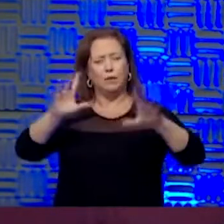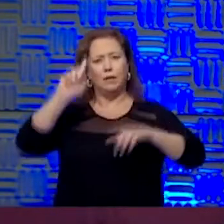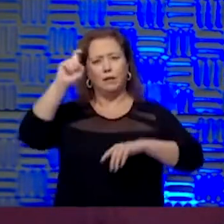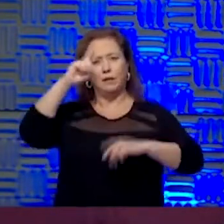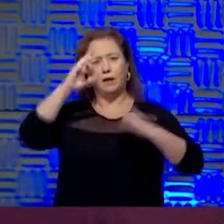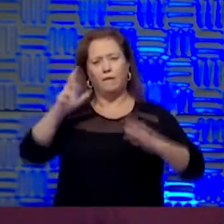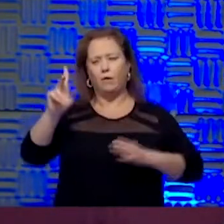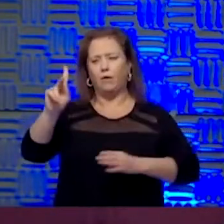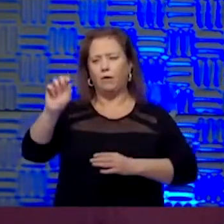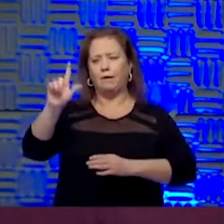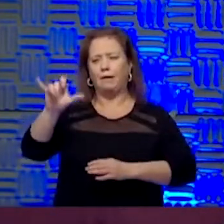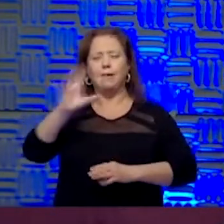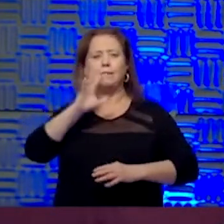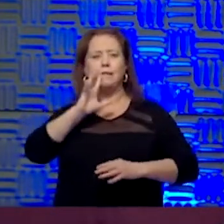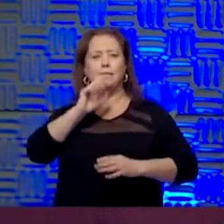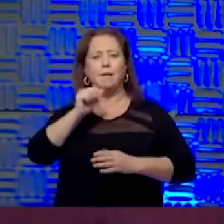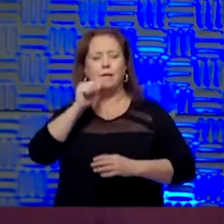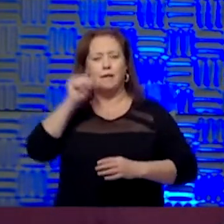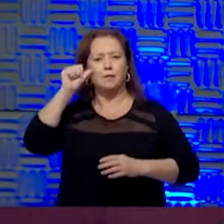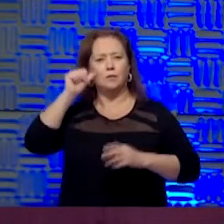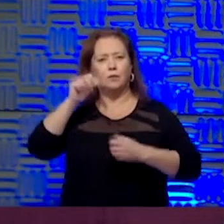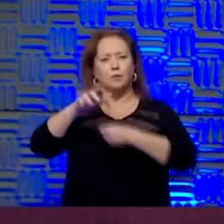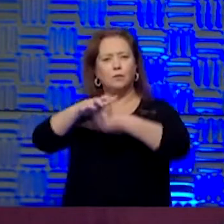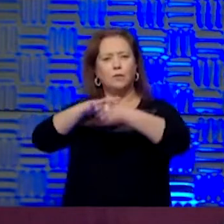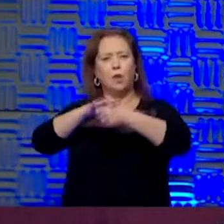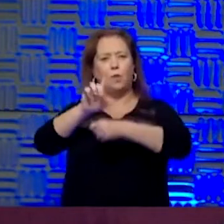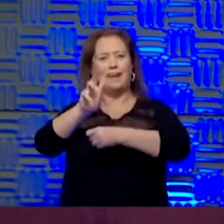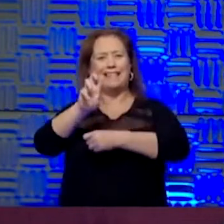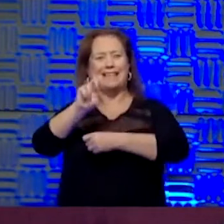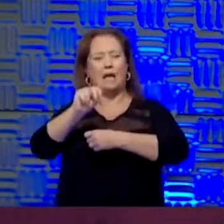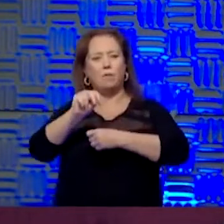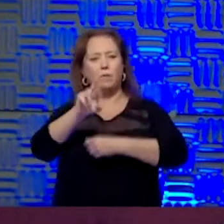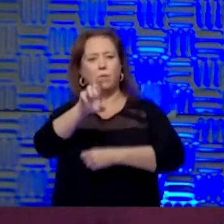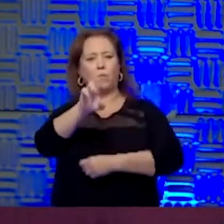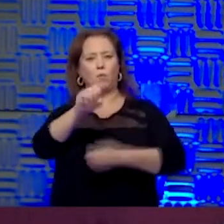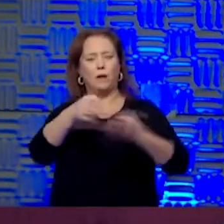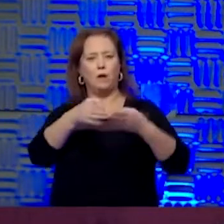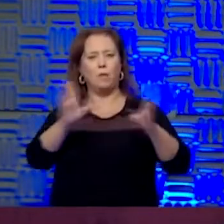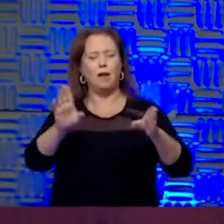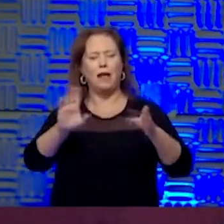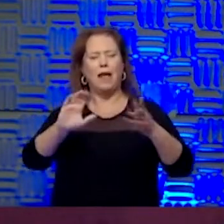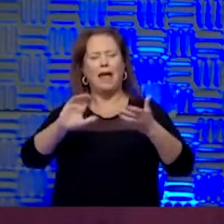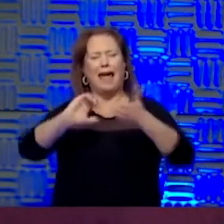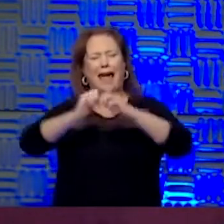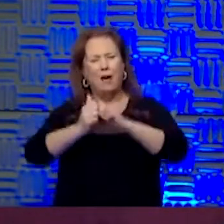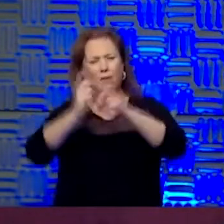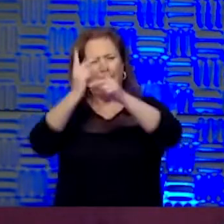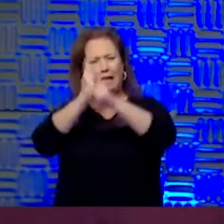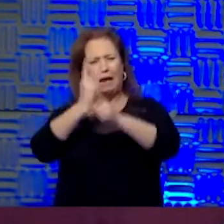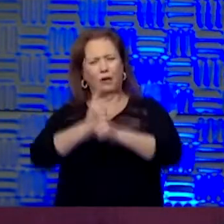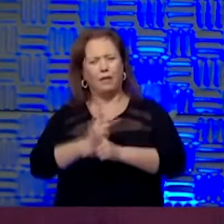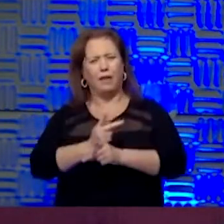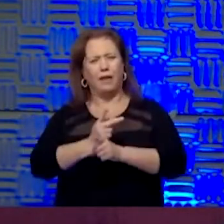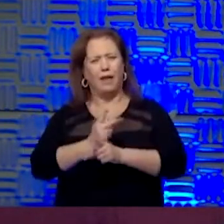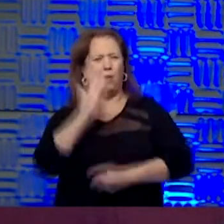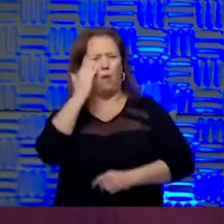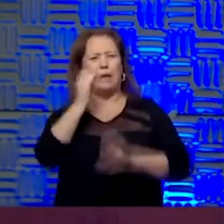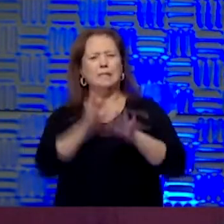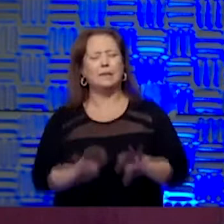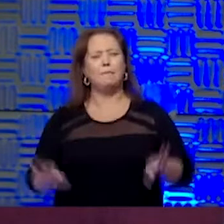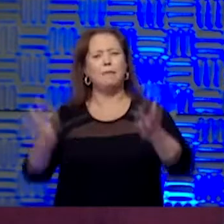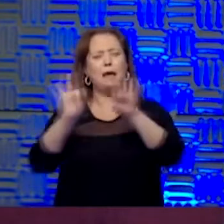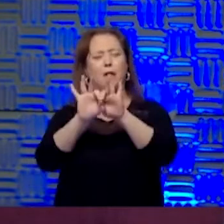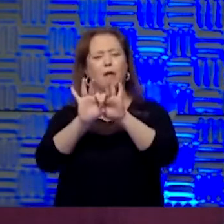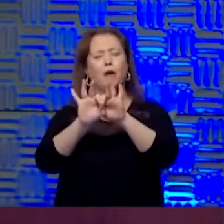Kelly referenced yesterday in slowing down reopening? How is it calculated? Why does it matter? And the